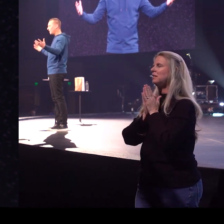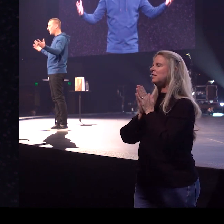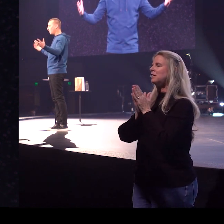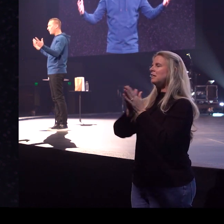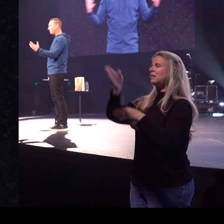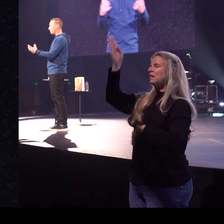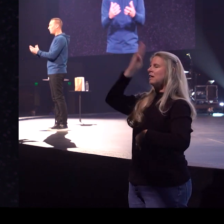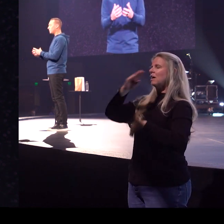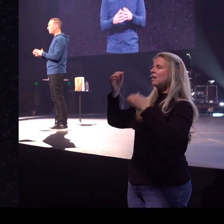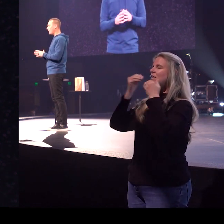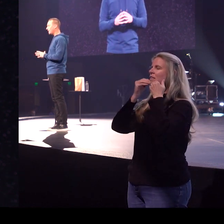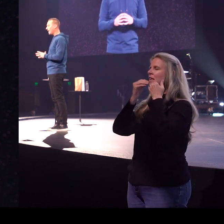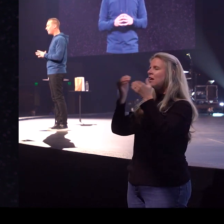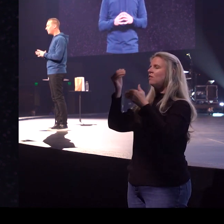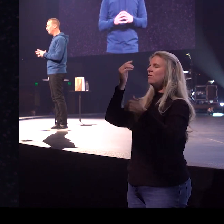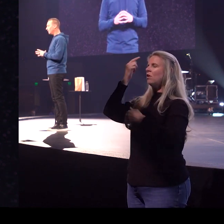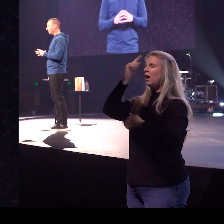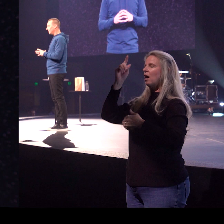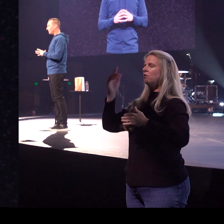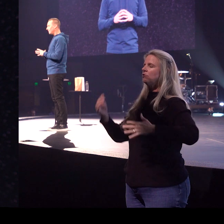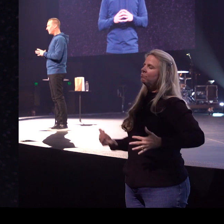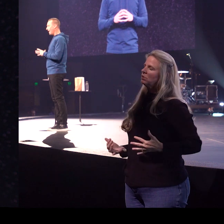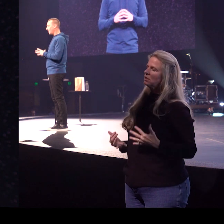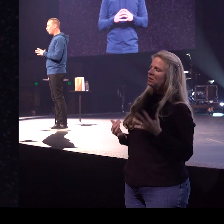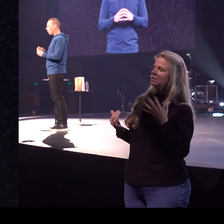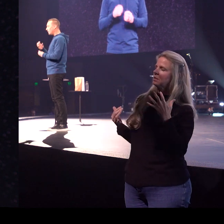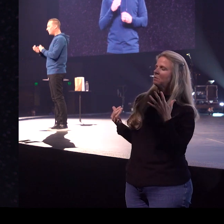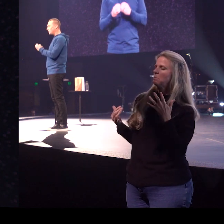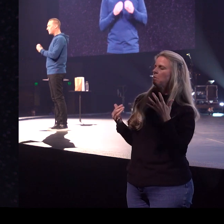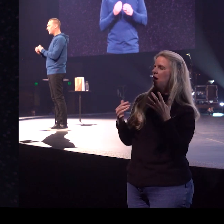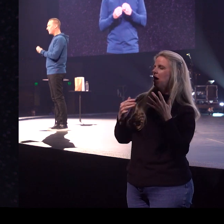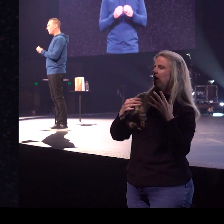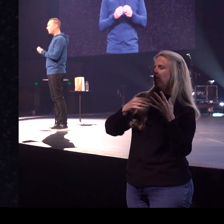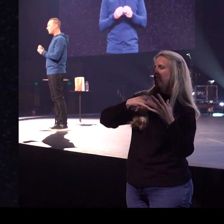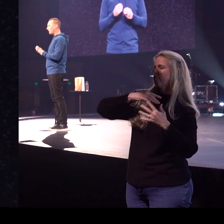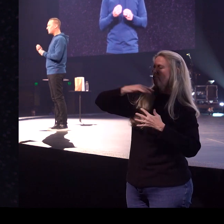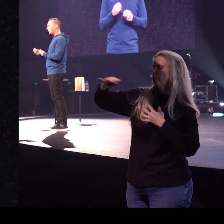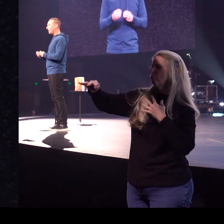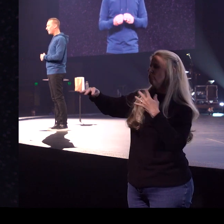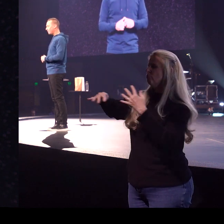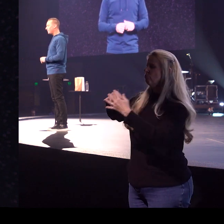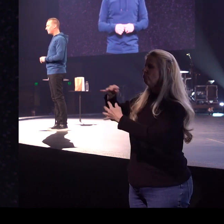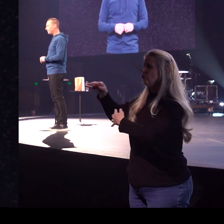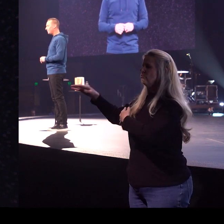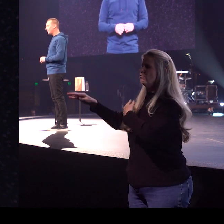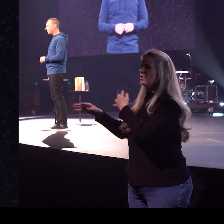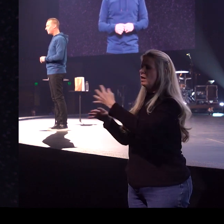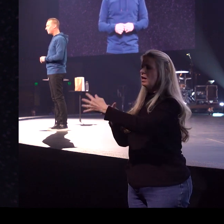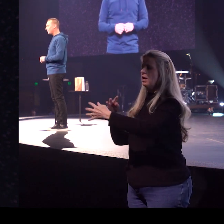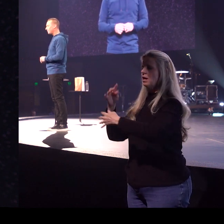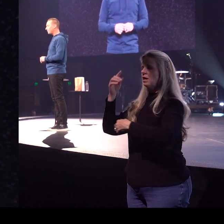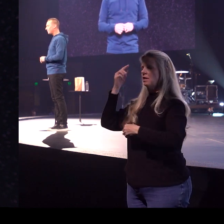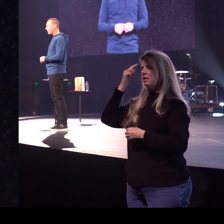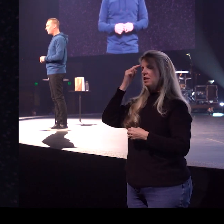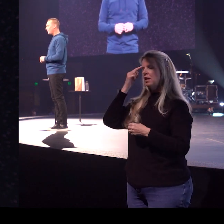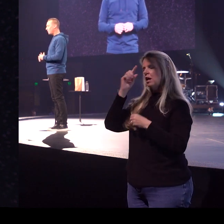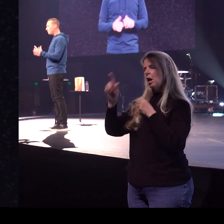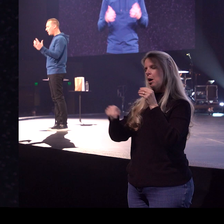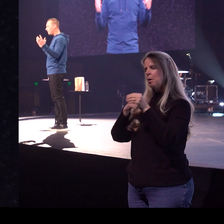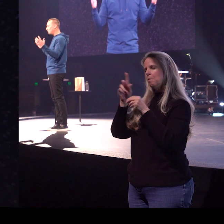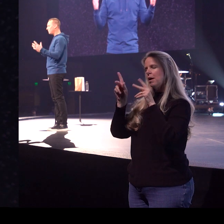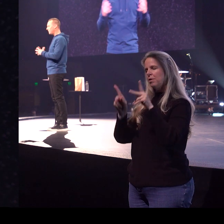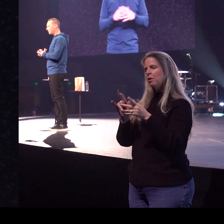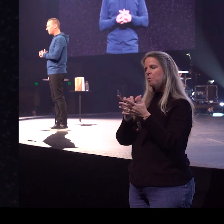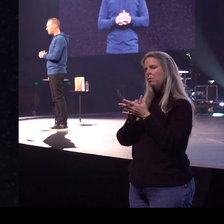moving. I pray for the person right now that wonders if you could change their life. I pray